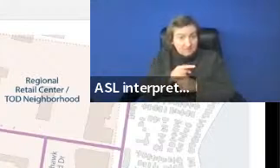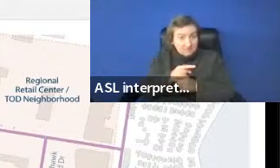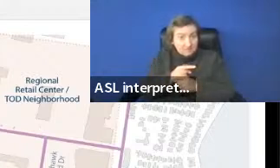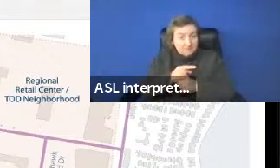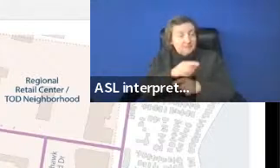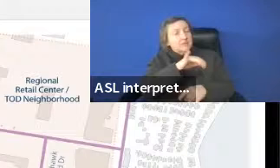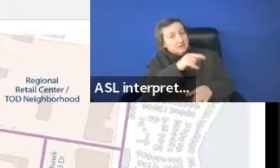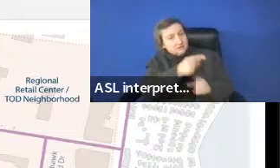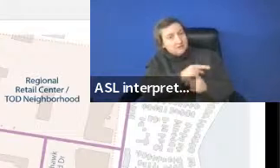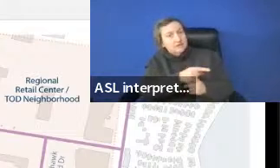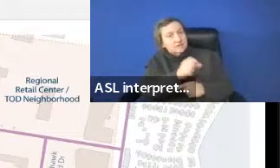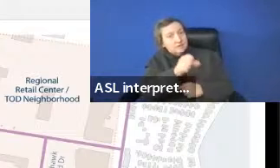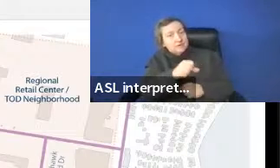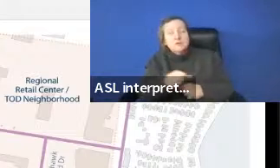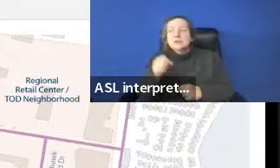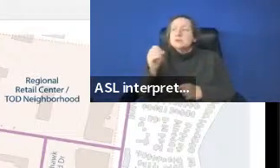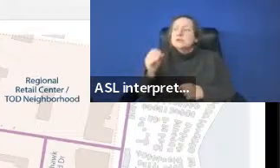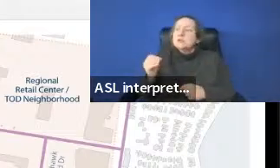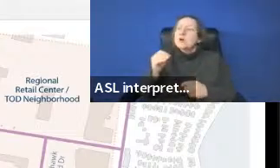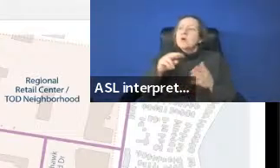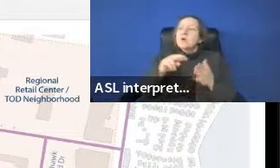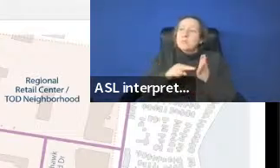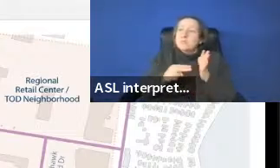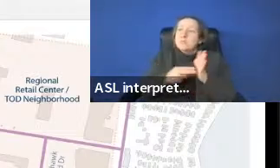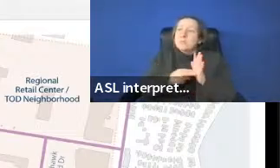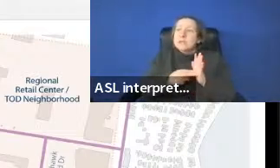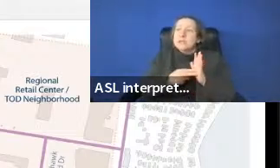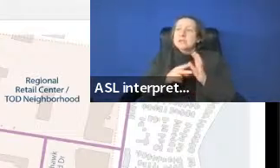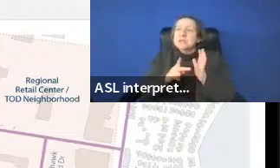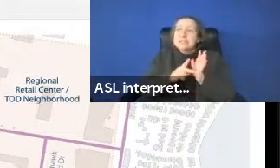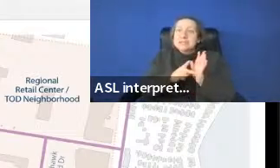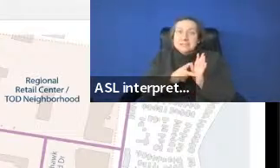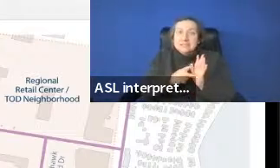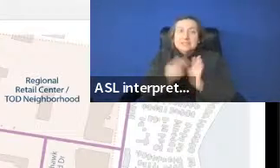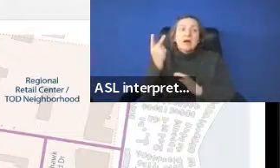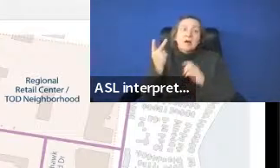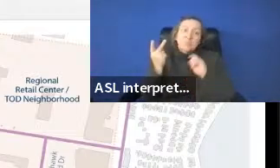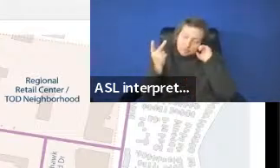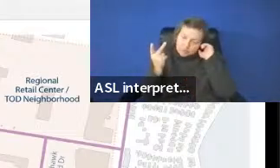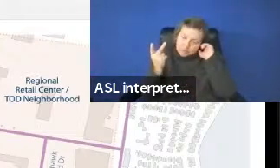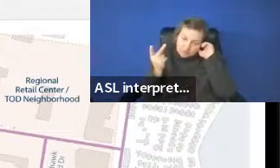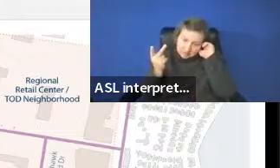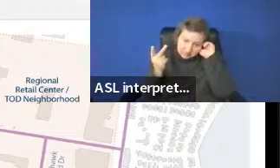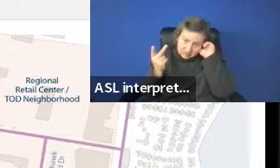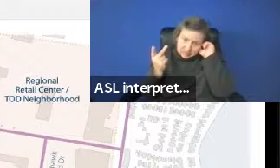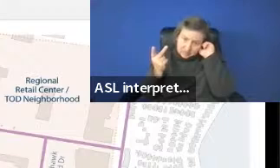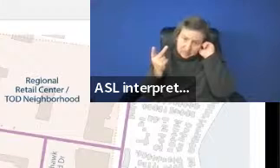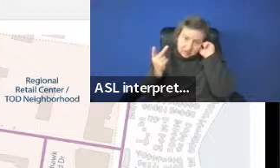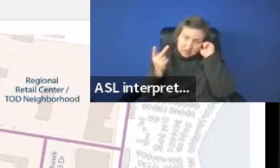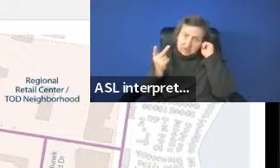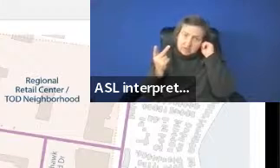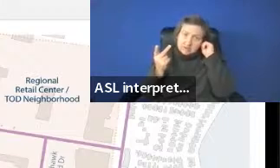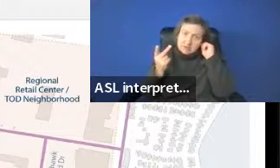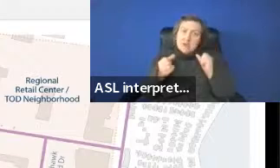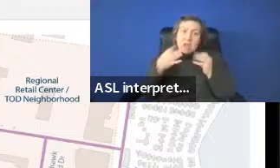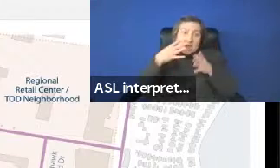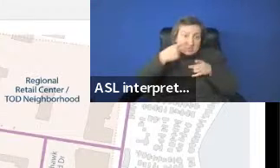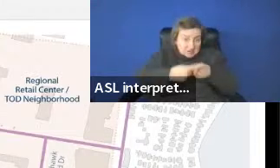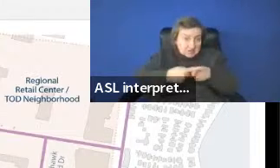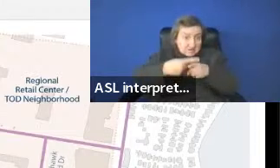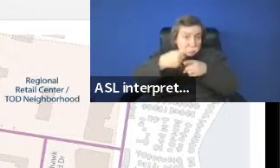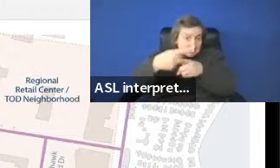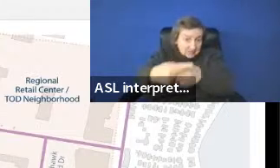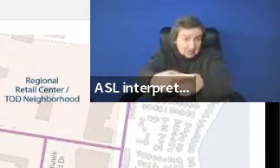That's correct. Right. So you're basically doubling the number of interchanges that they've got to go through,